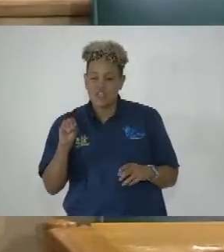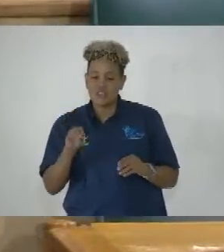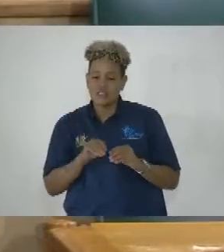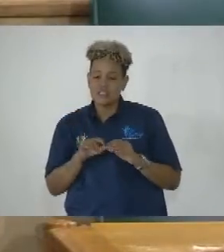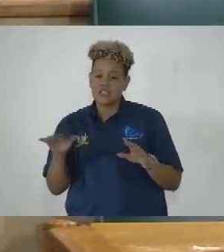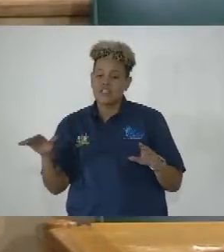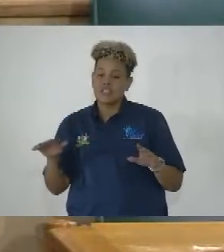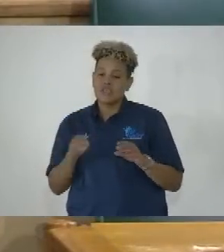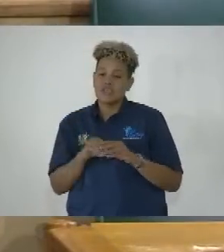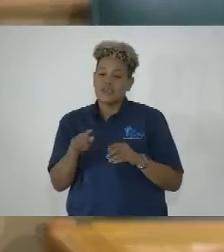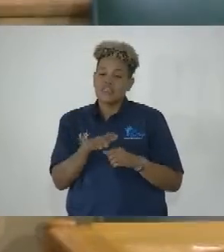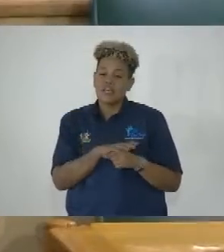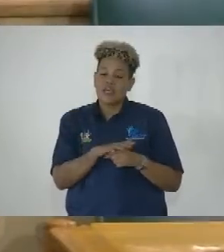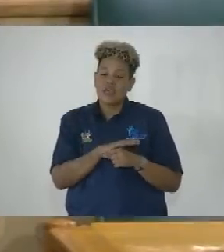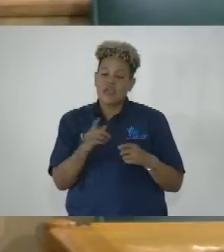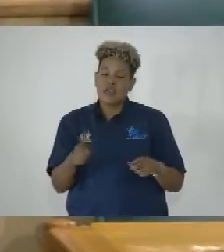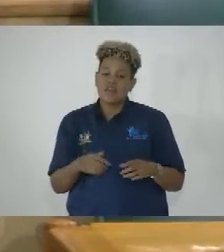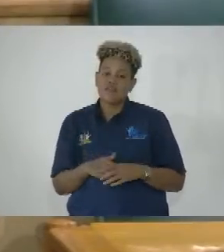release into